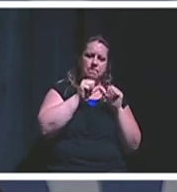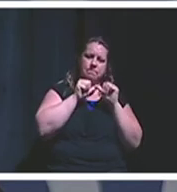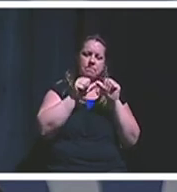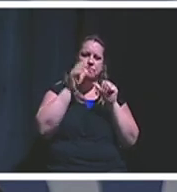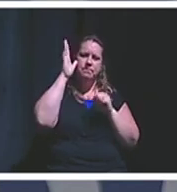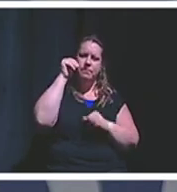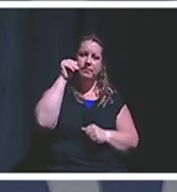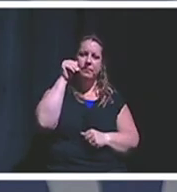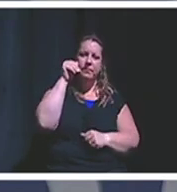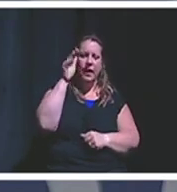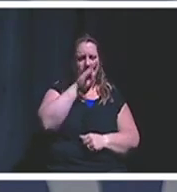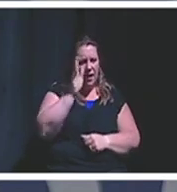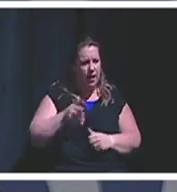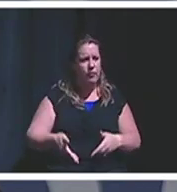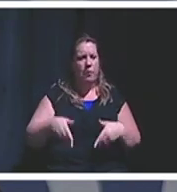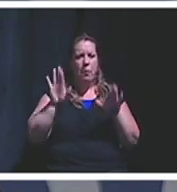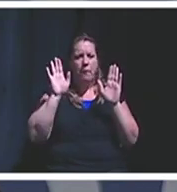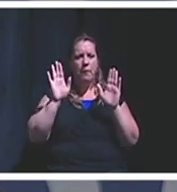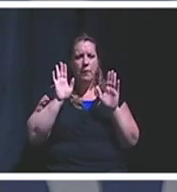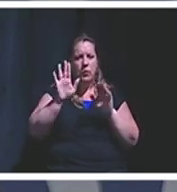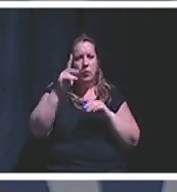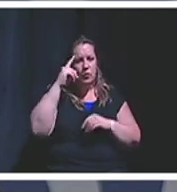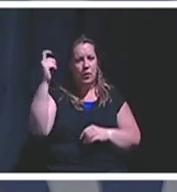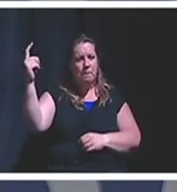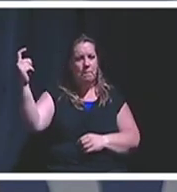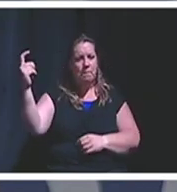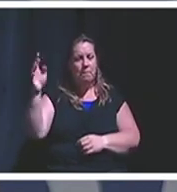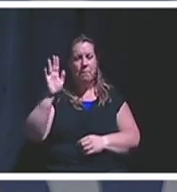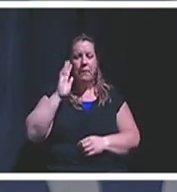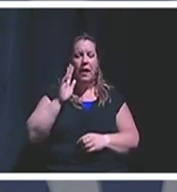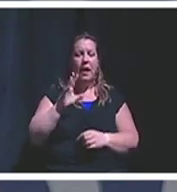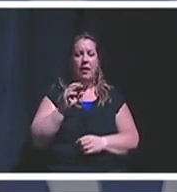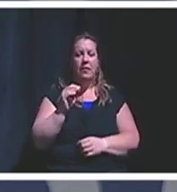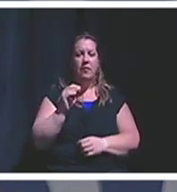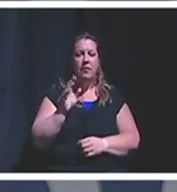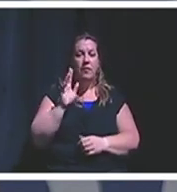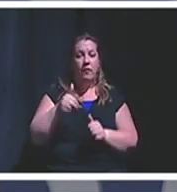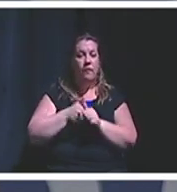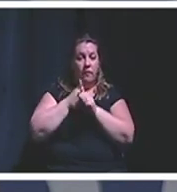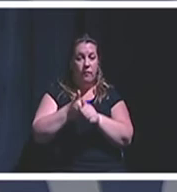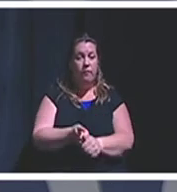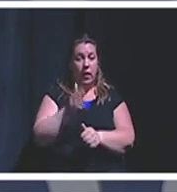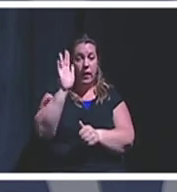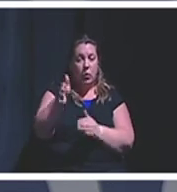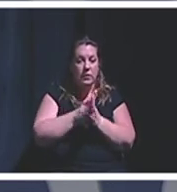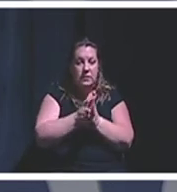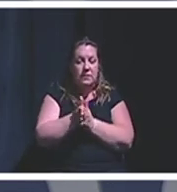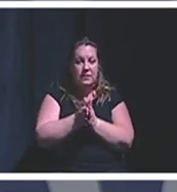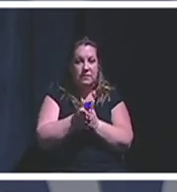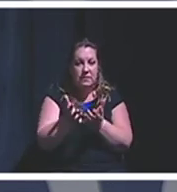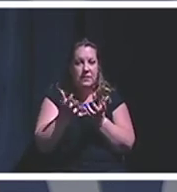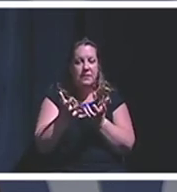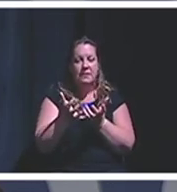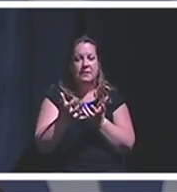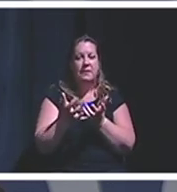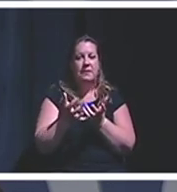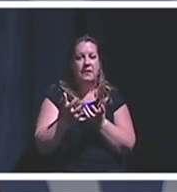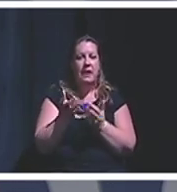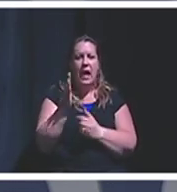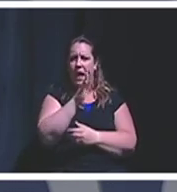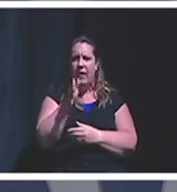give up on your dream and follow your passion and never waver."